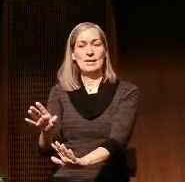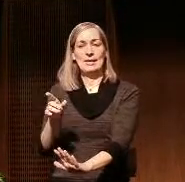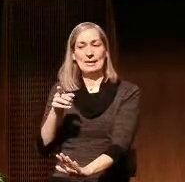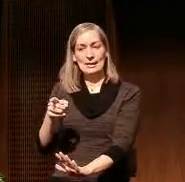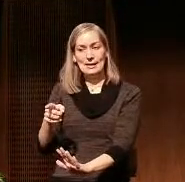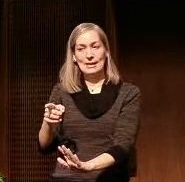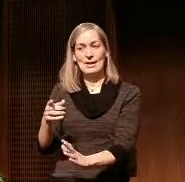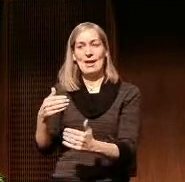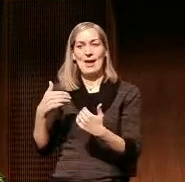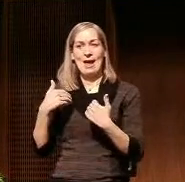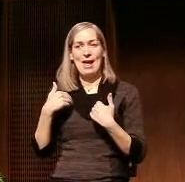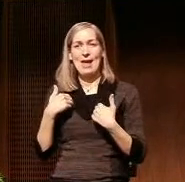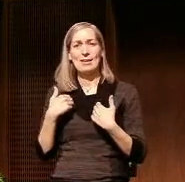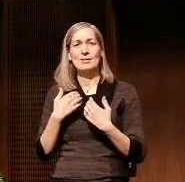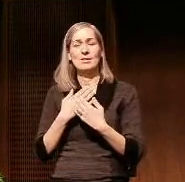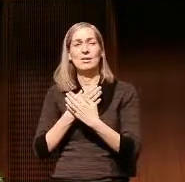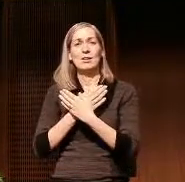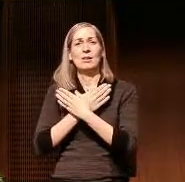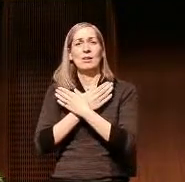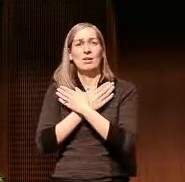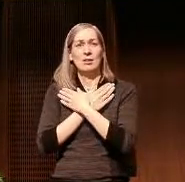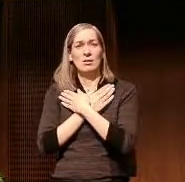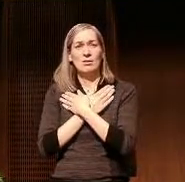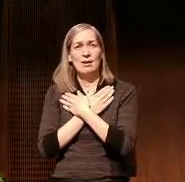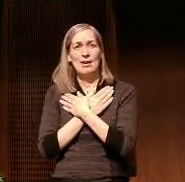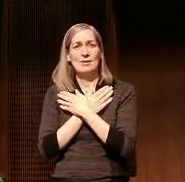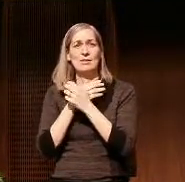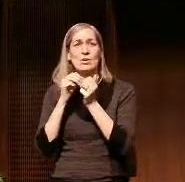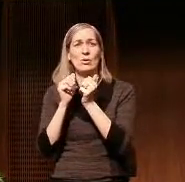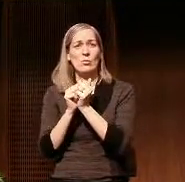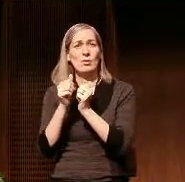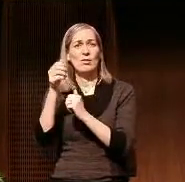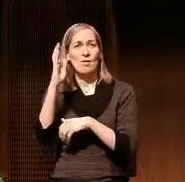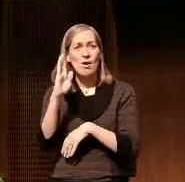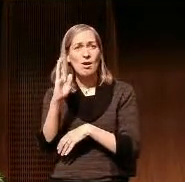He is at rest with God.